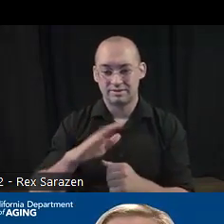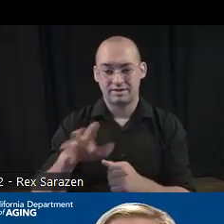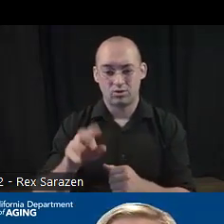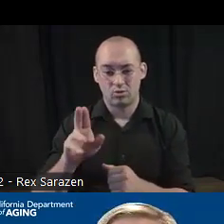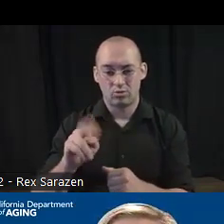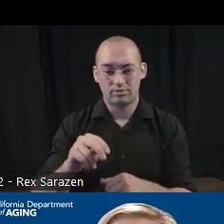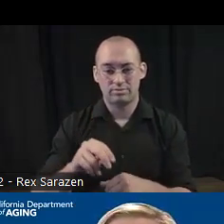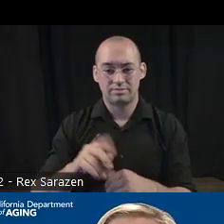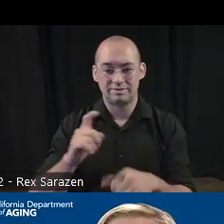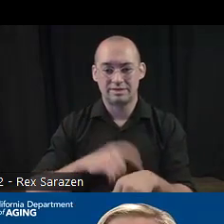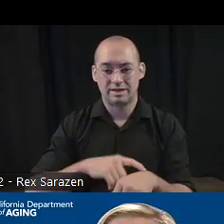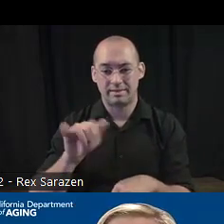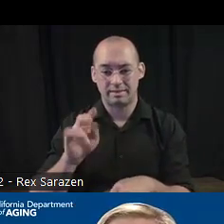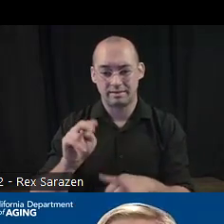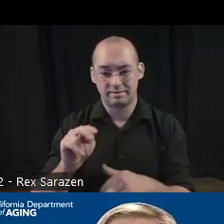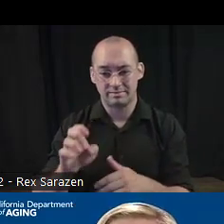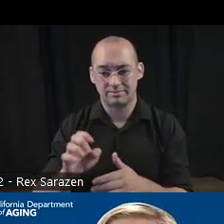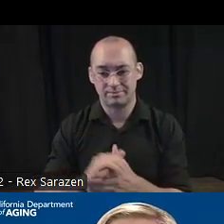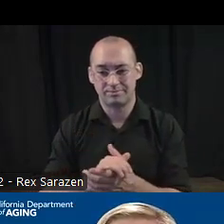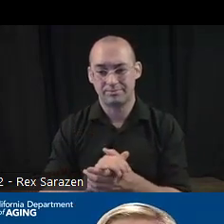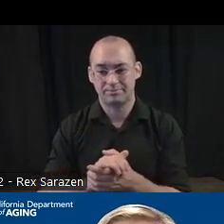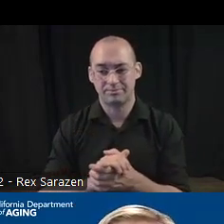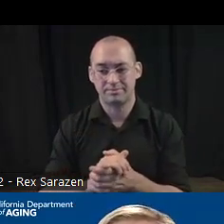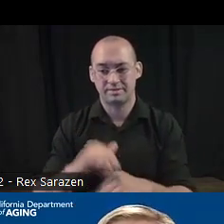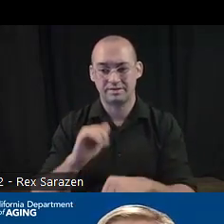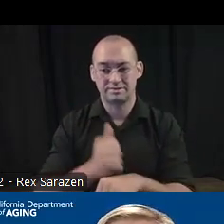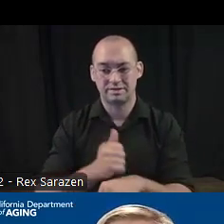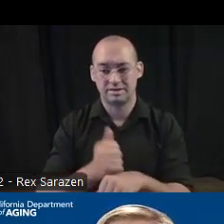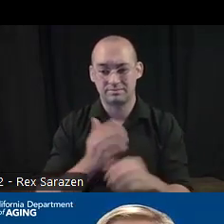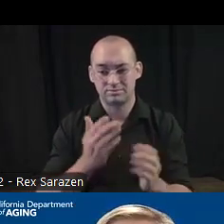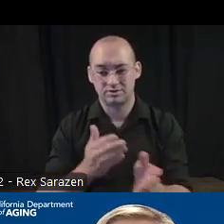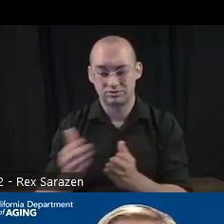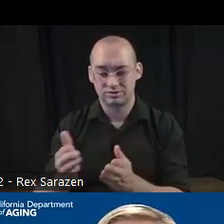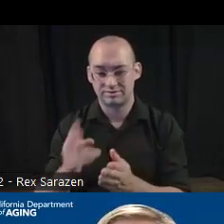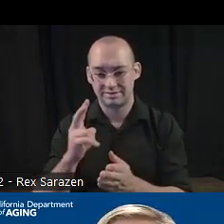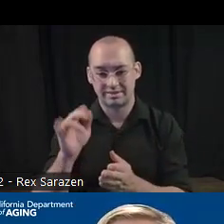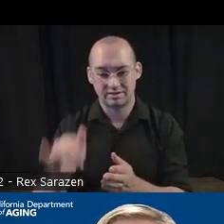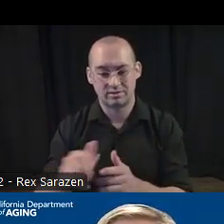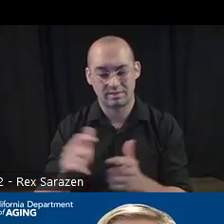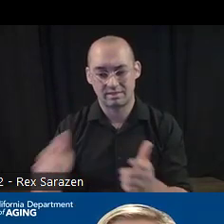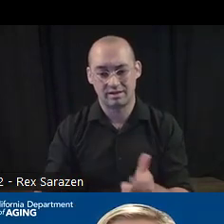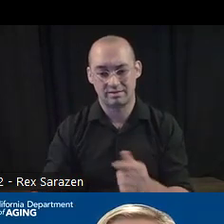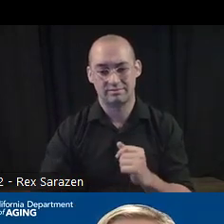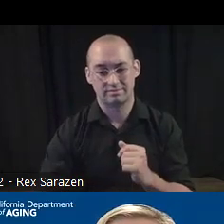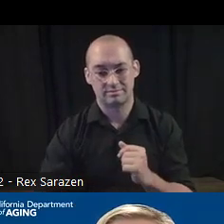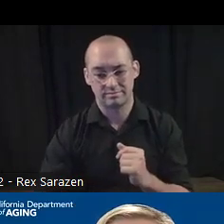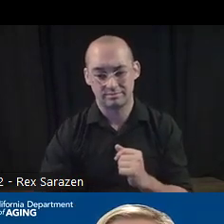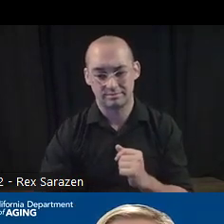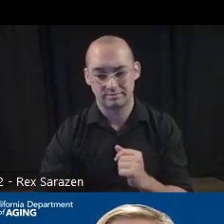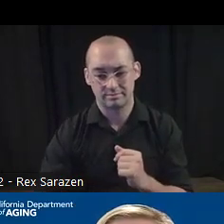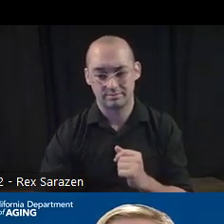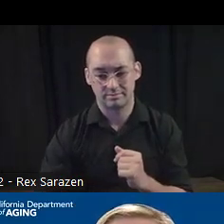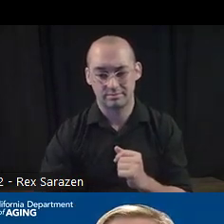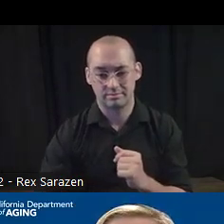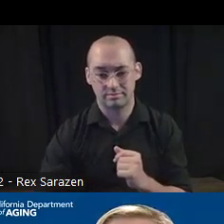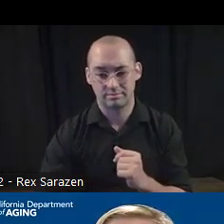on a new phase of work, which is our implementation strategy. And you'll see here we have lots of deliverables over the